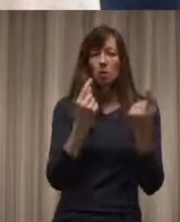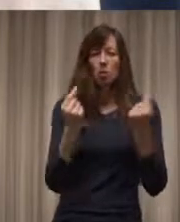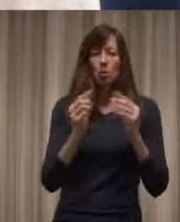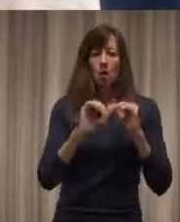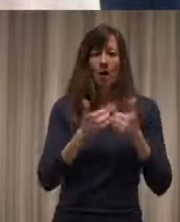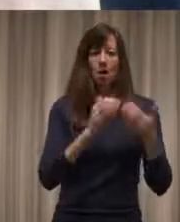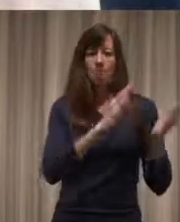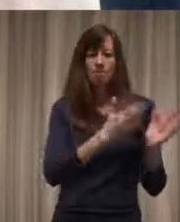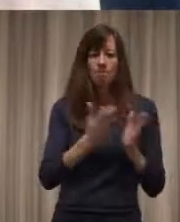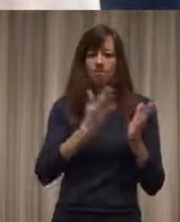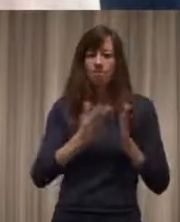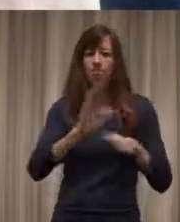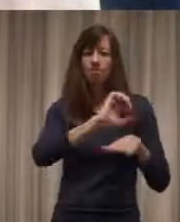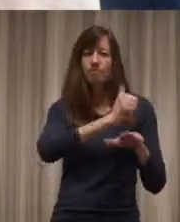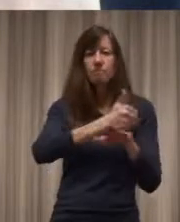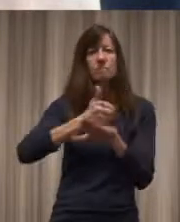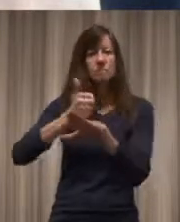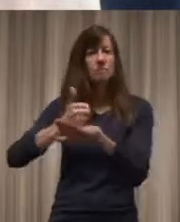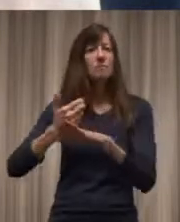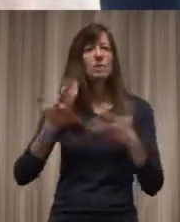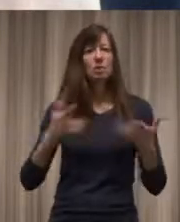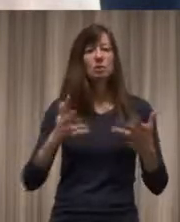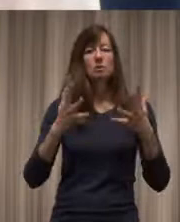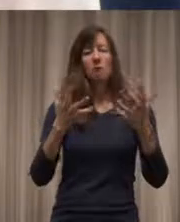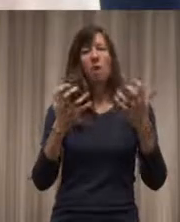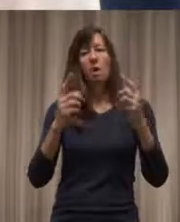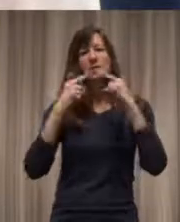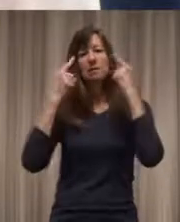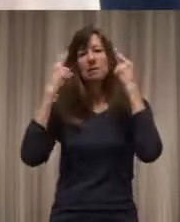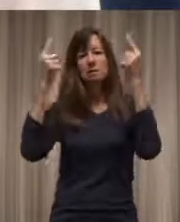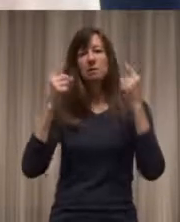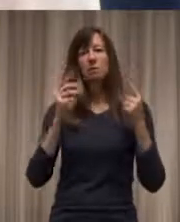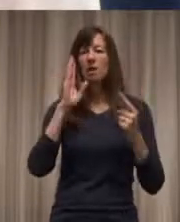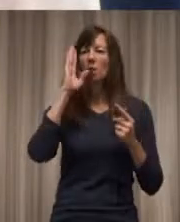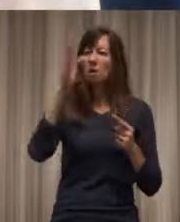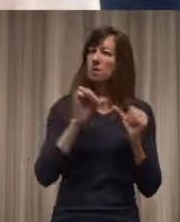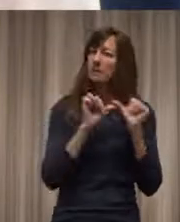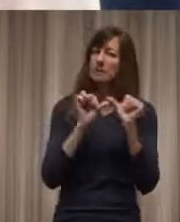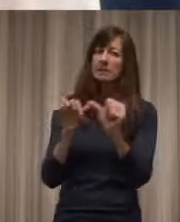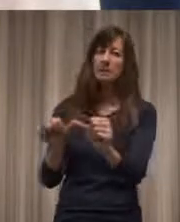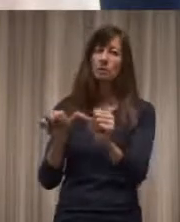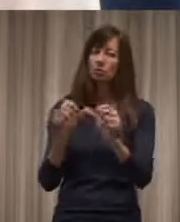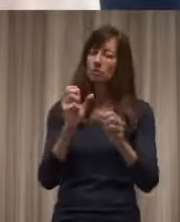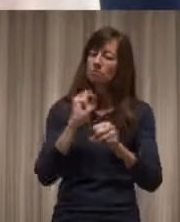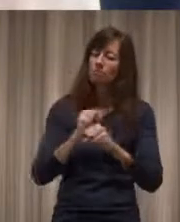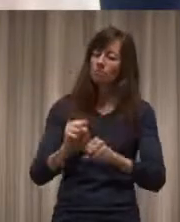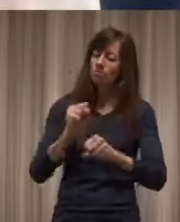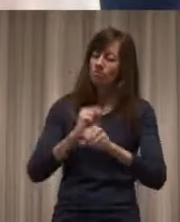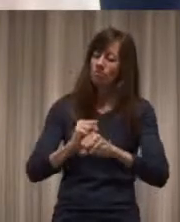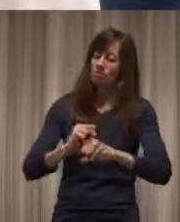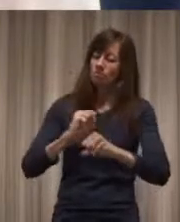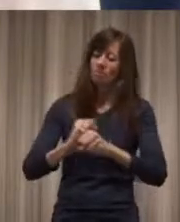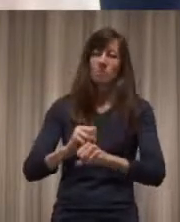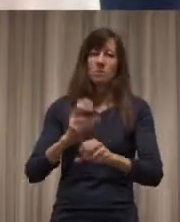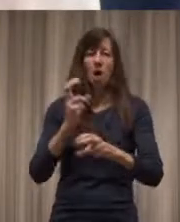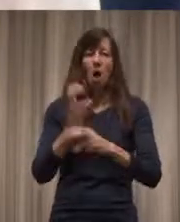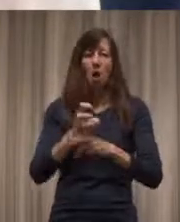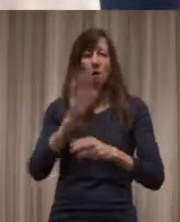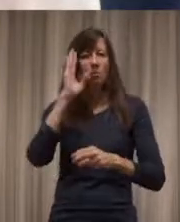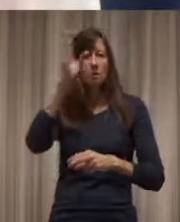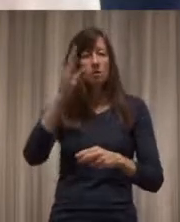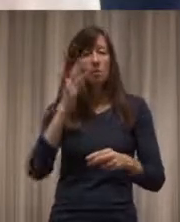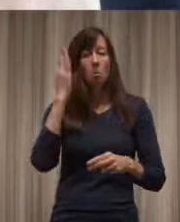level of effort through every step of this vaccination until every single person that wants it gets it, and we